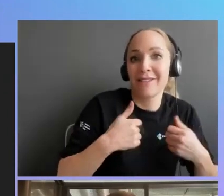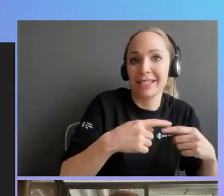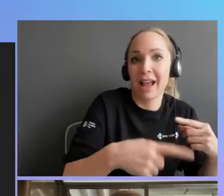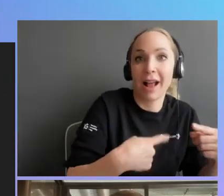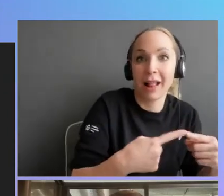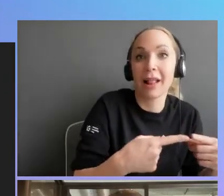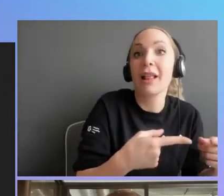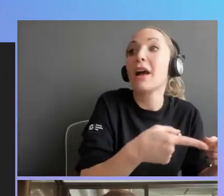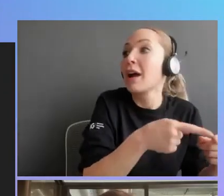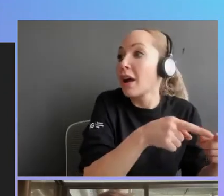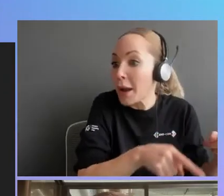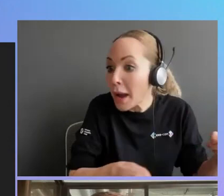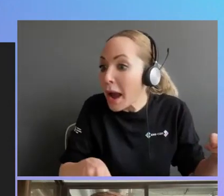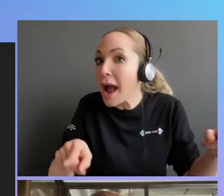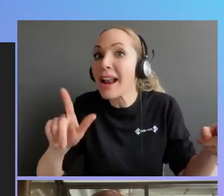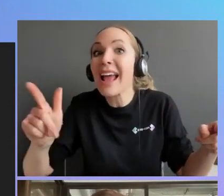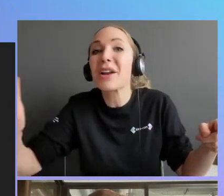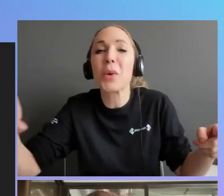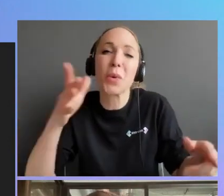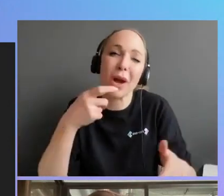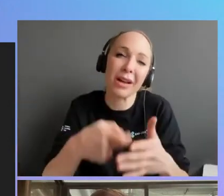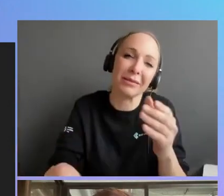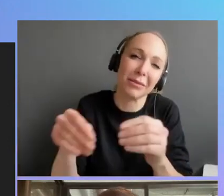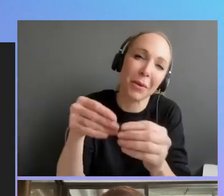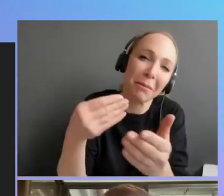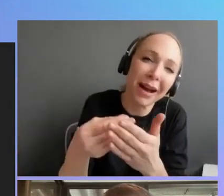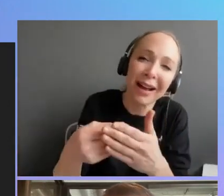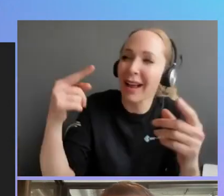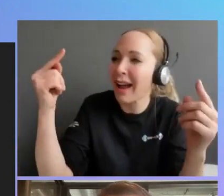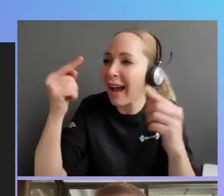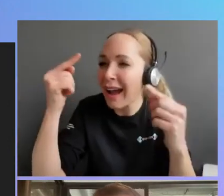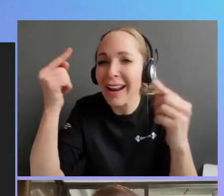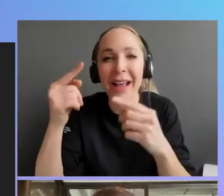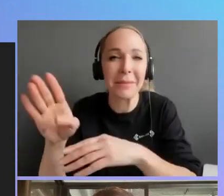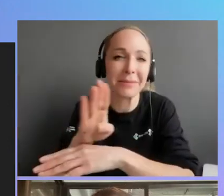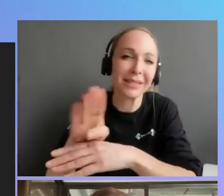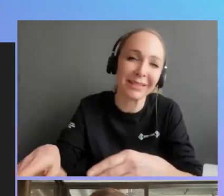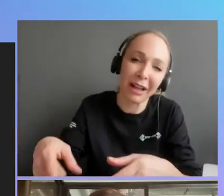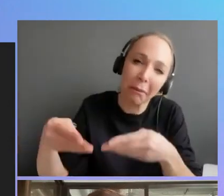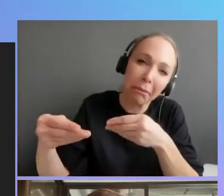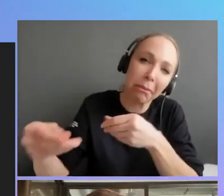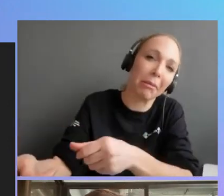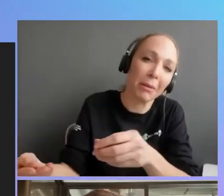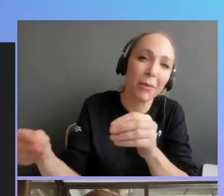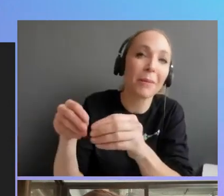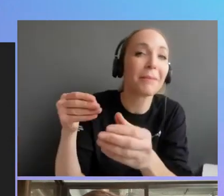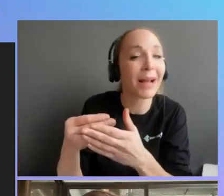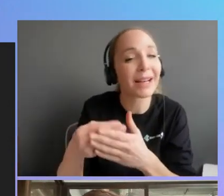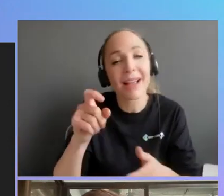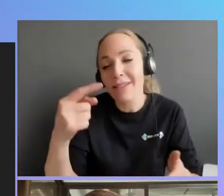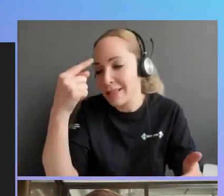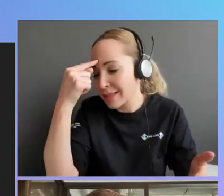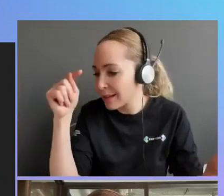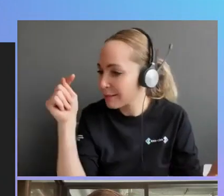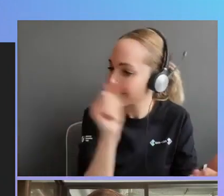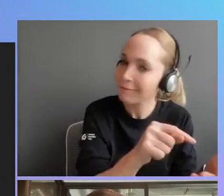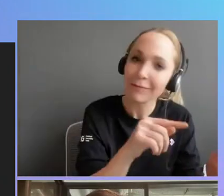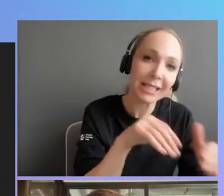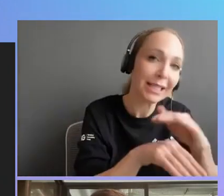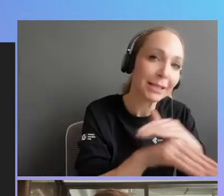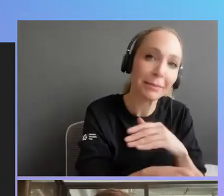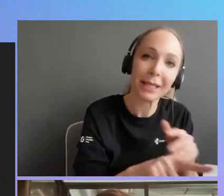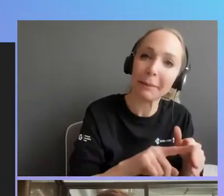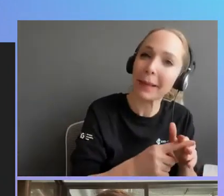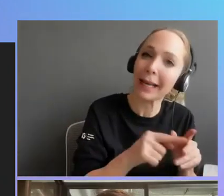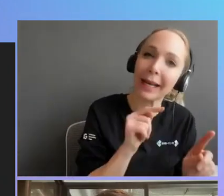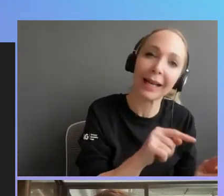process is going to be costly. It's going to give you headaches. It's going to cost the business more. So you want to find these issues and think about accessibility from the start, because it pays